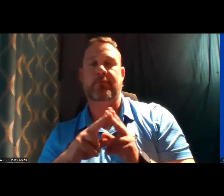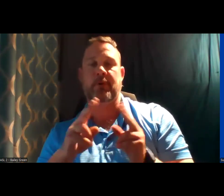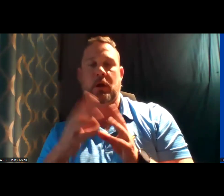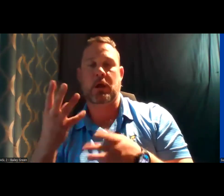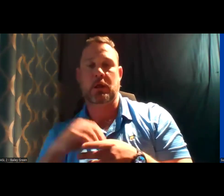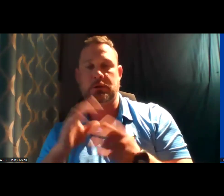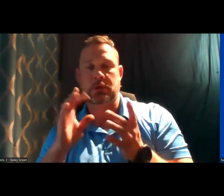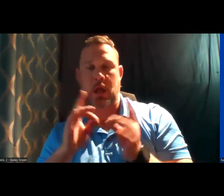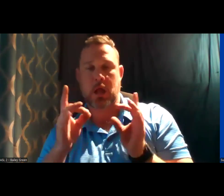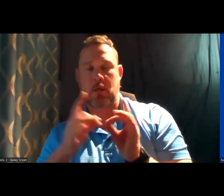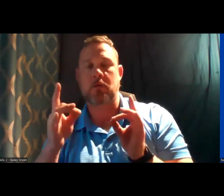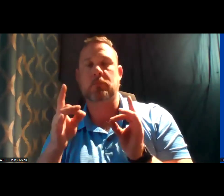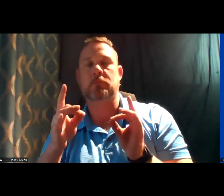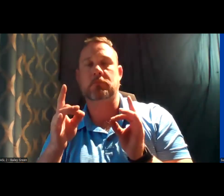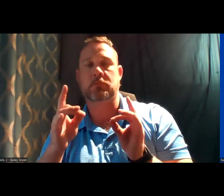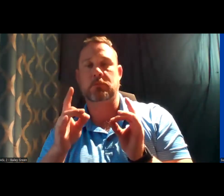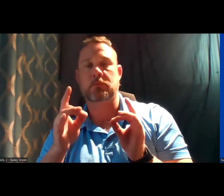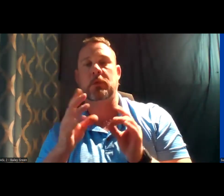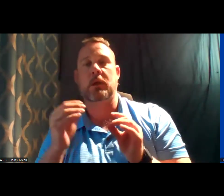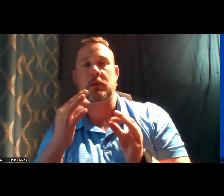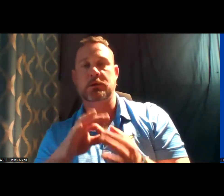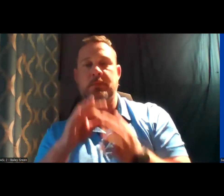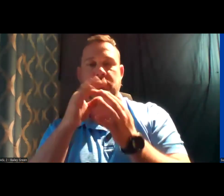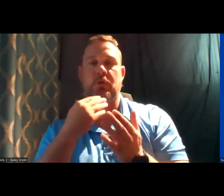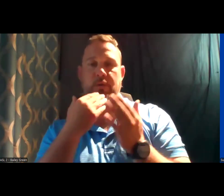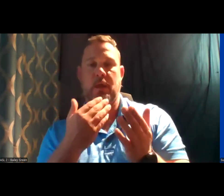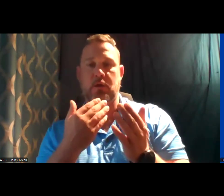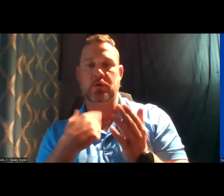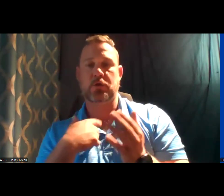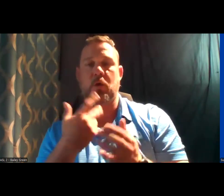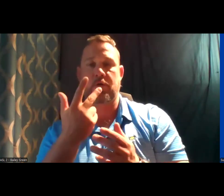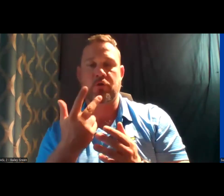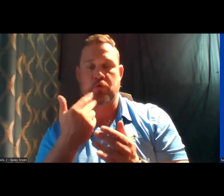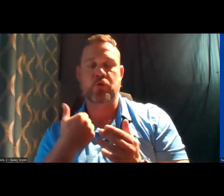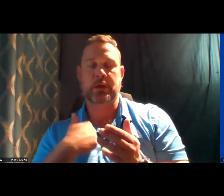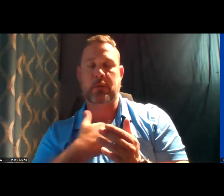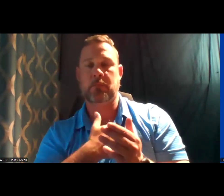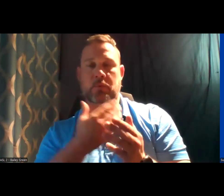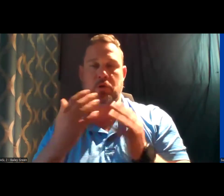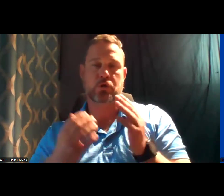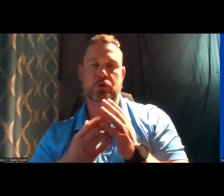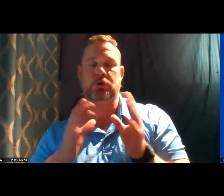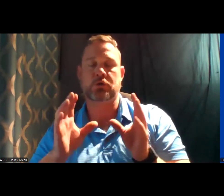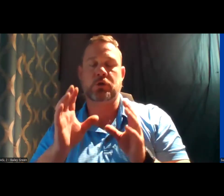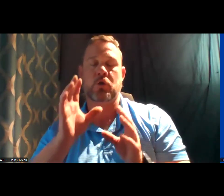engaged dialogue, and special thanks to our three subcommittee chairs, because you